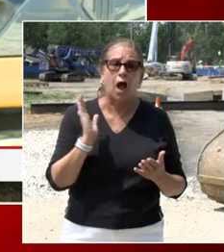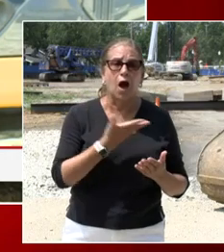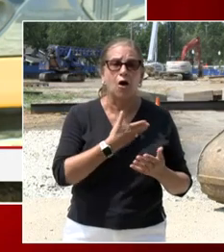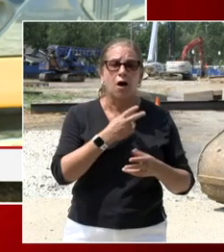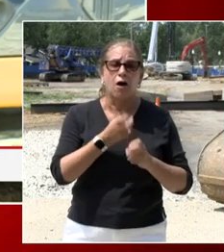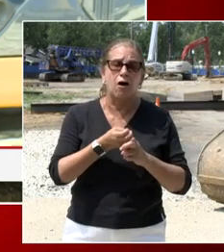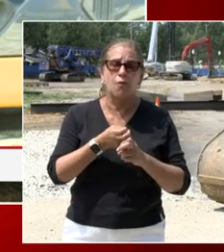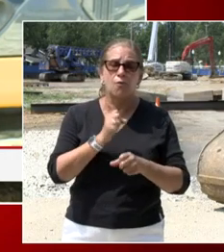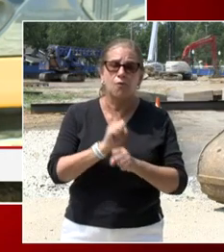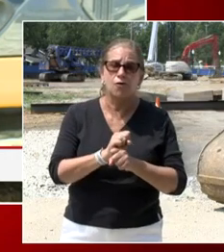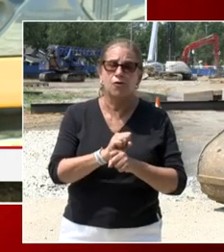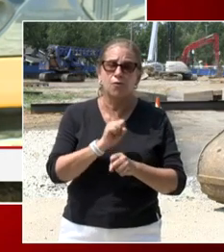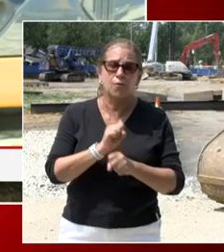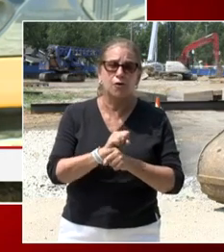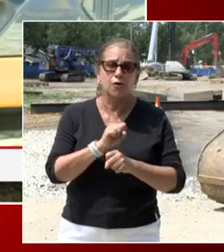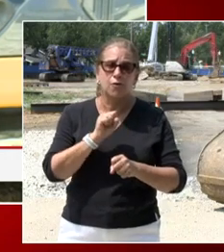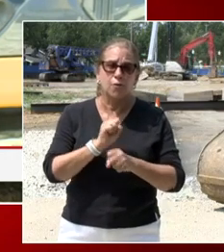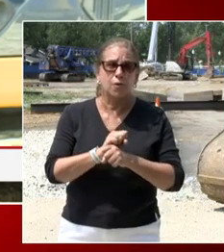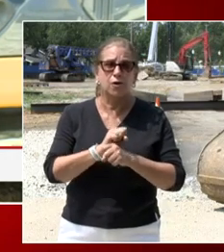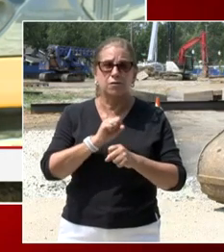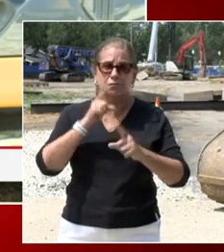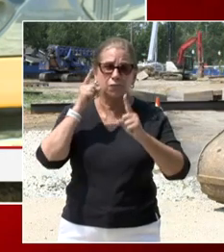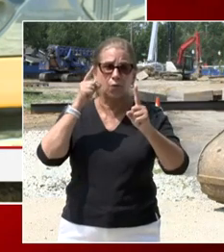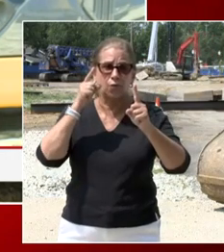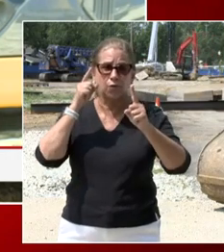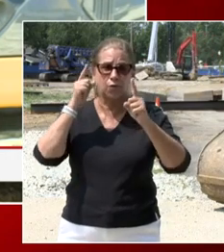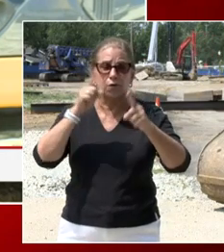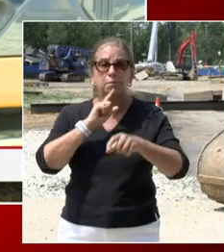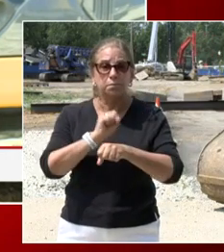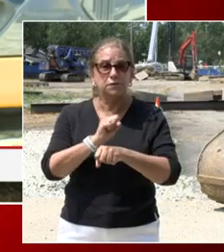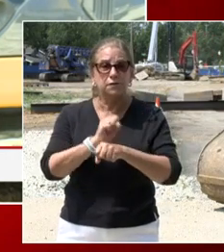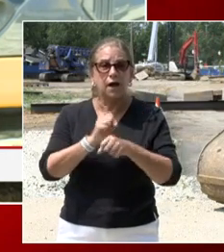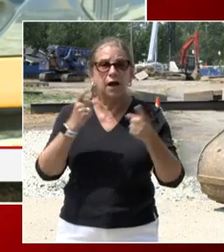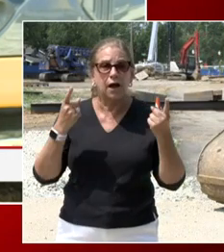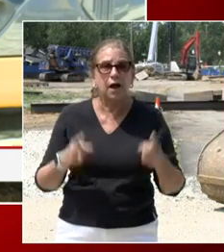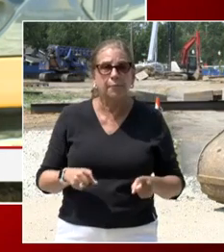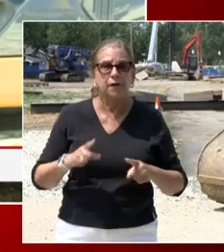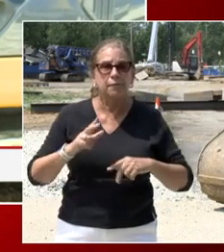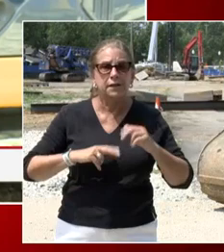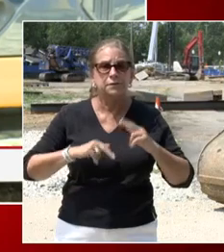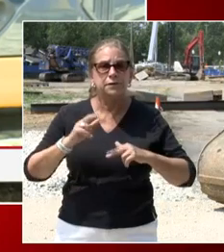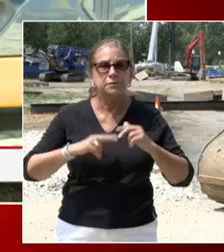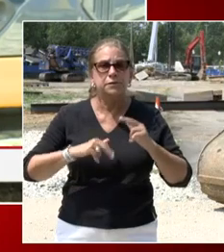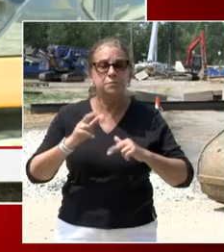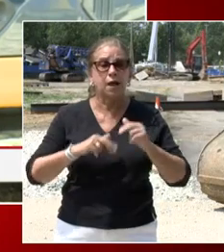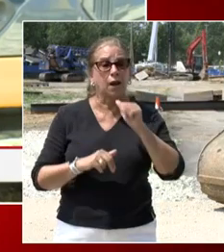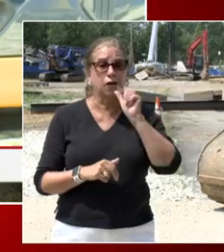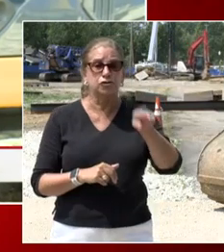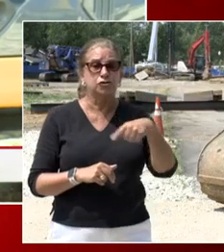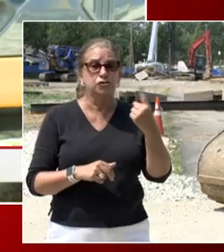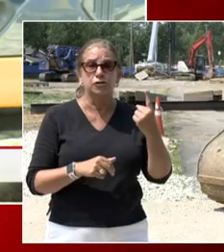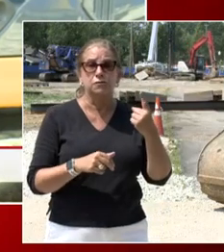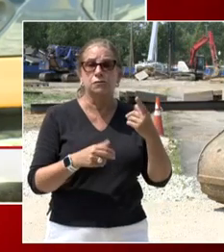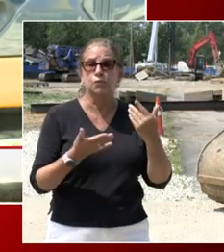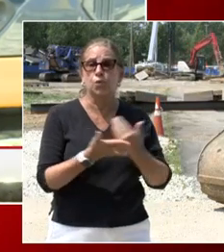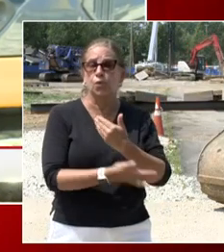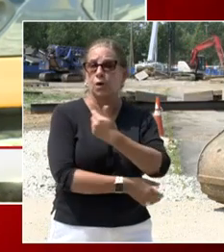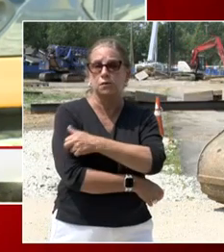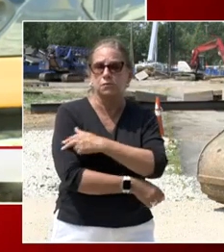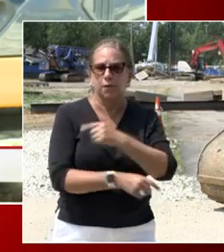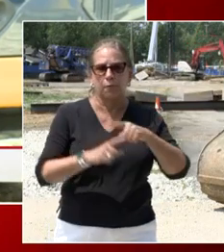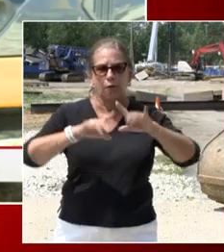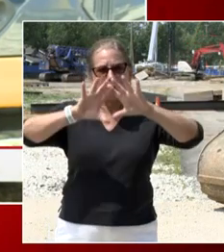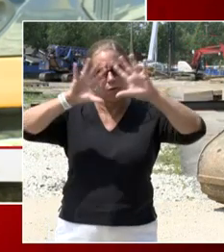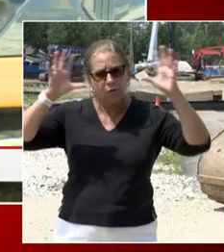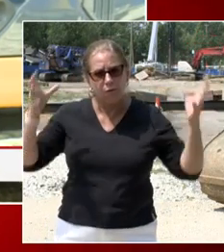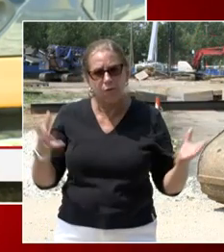the building, not just of a new hospital, but an entire comprehensive health care system for the